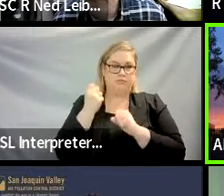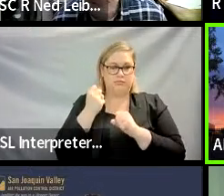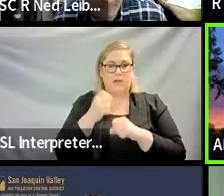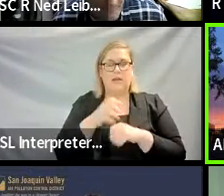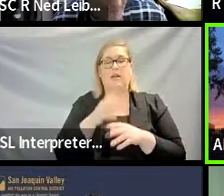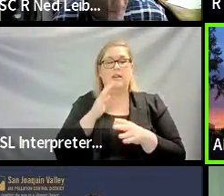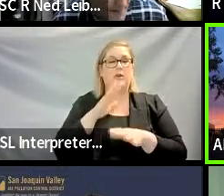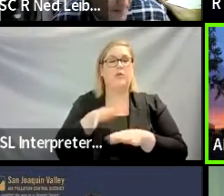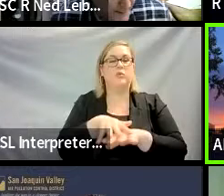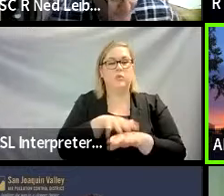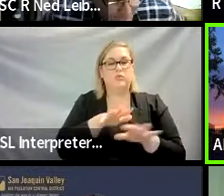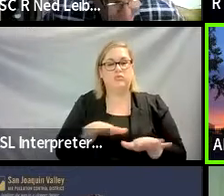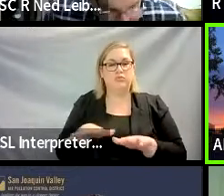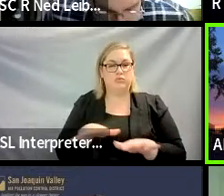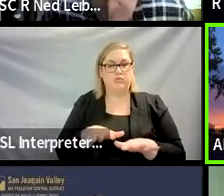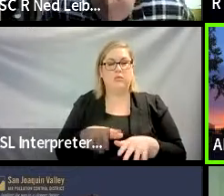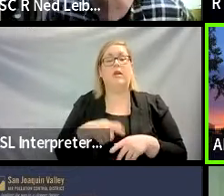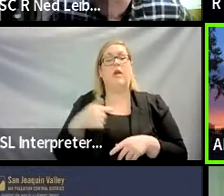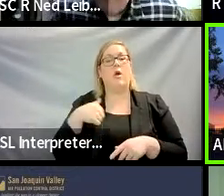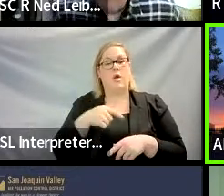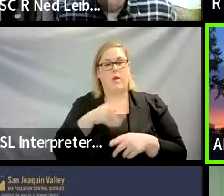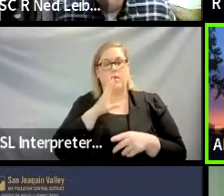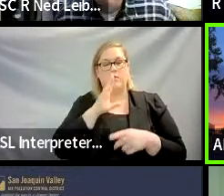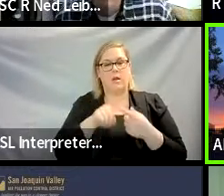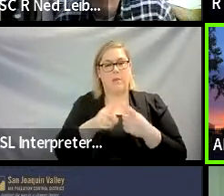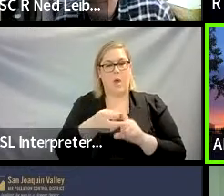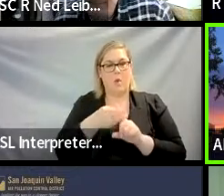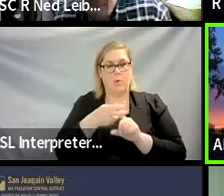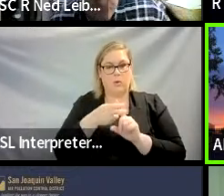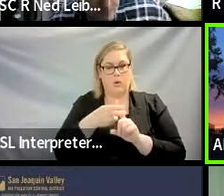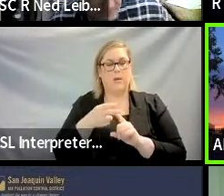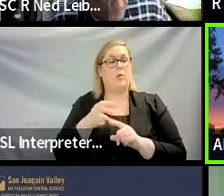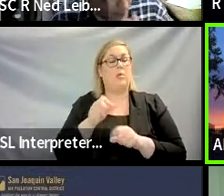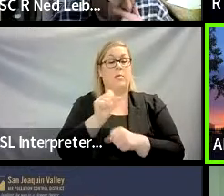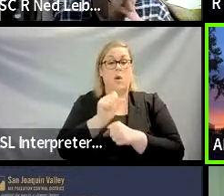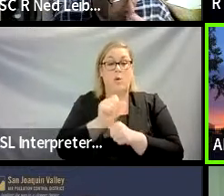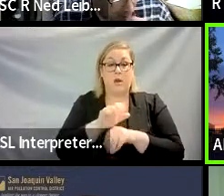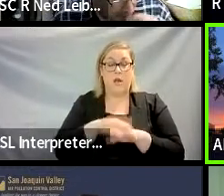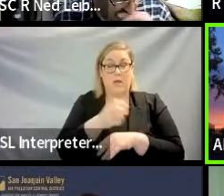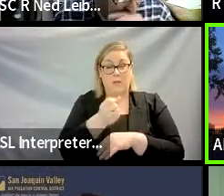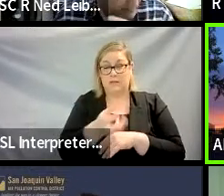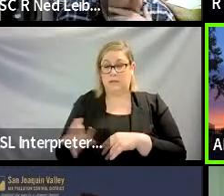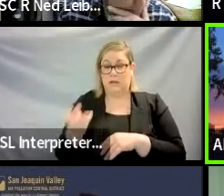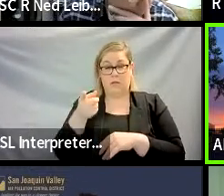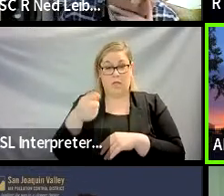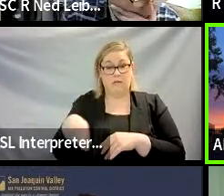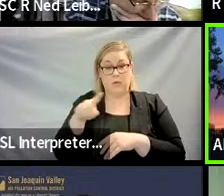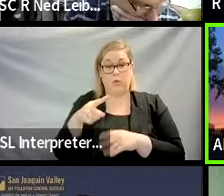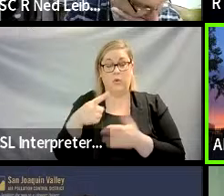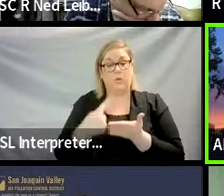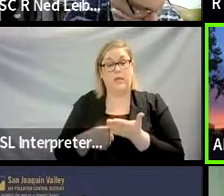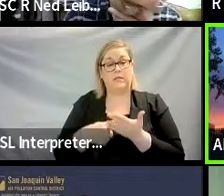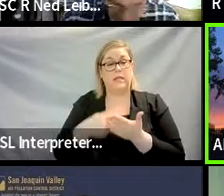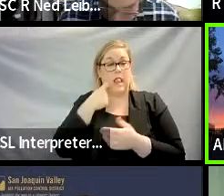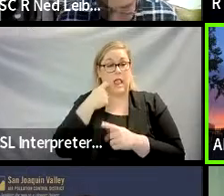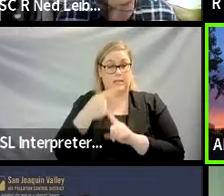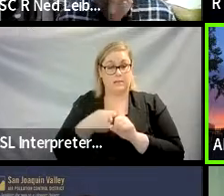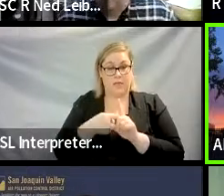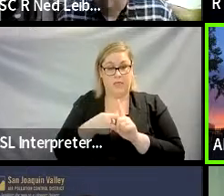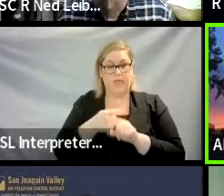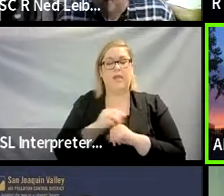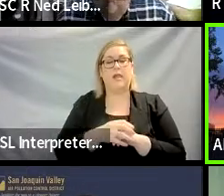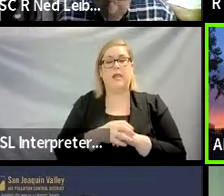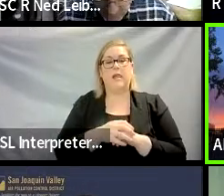recruitment. We have been busy working on that with many of you. We talked about it last month, and